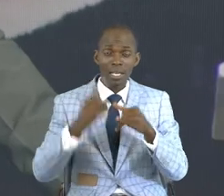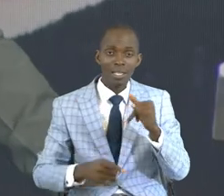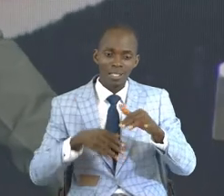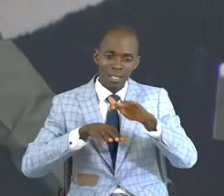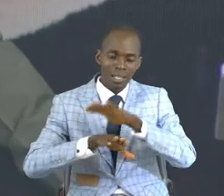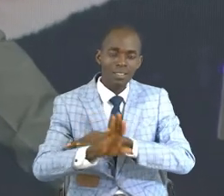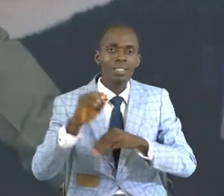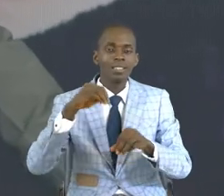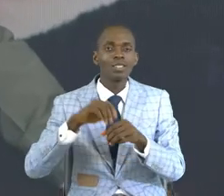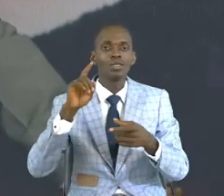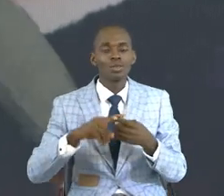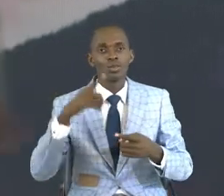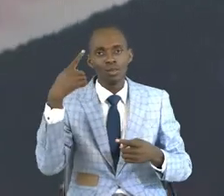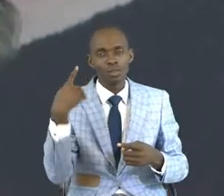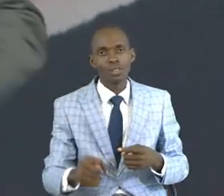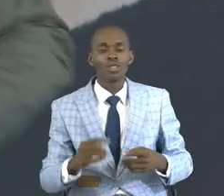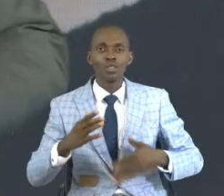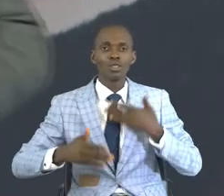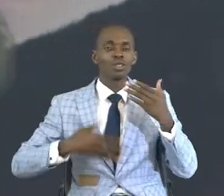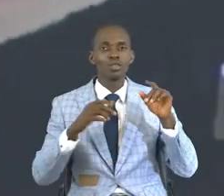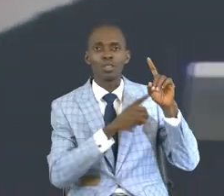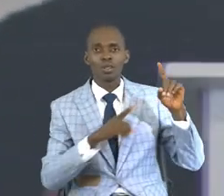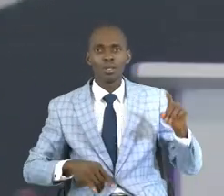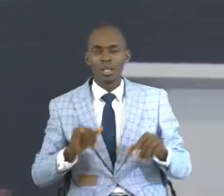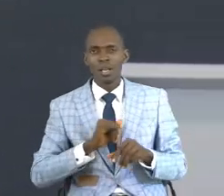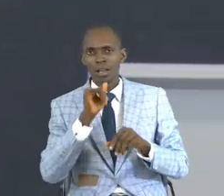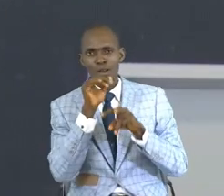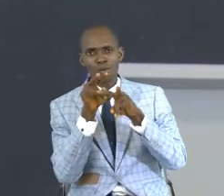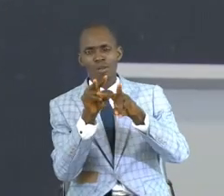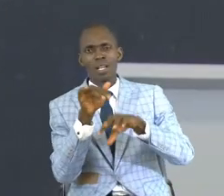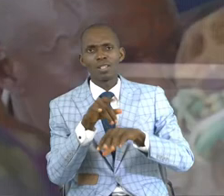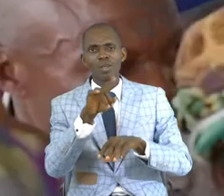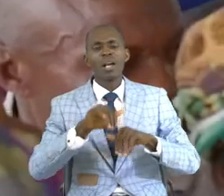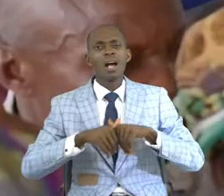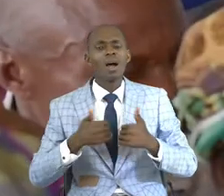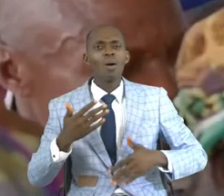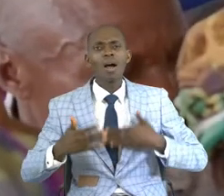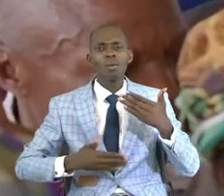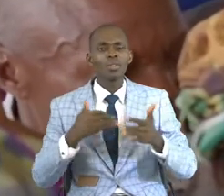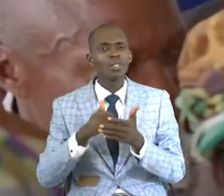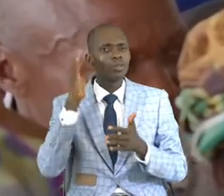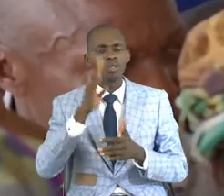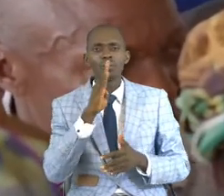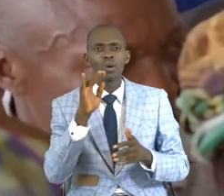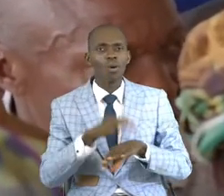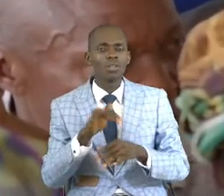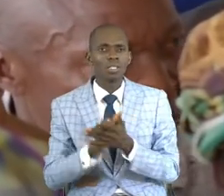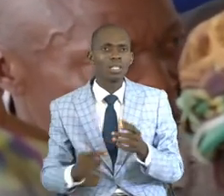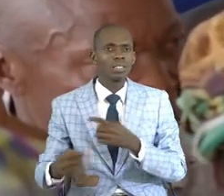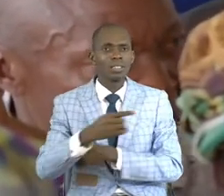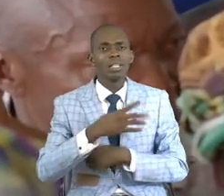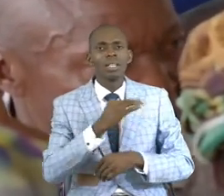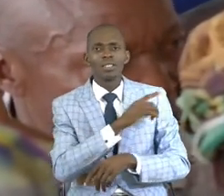joy of the Lord. I'm looking at you, how happy you will be on that day. And then the Lord conducts you to